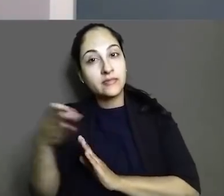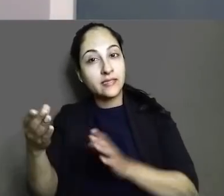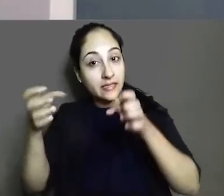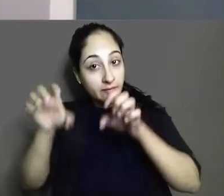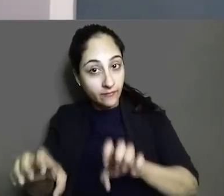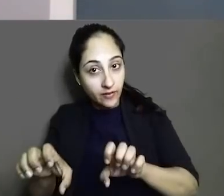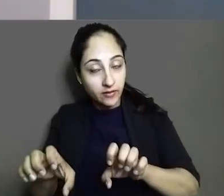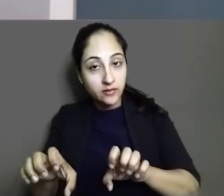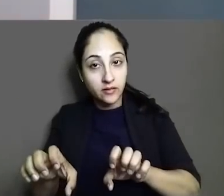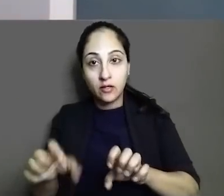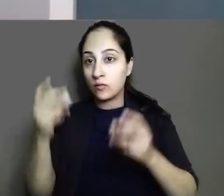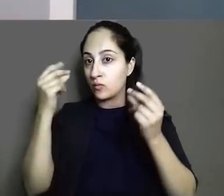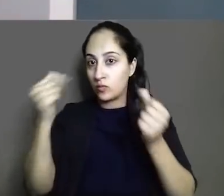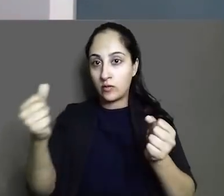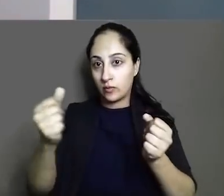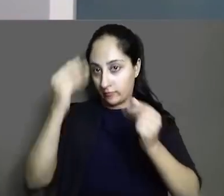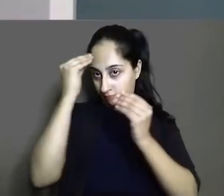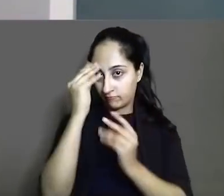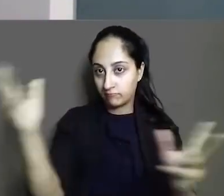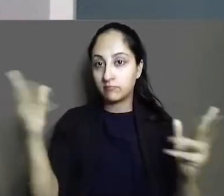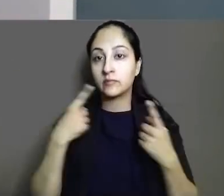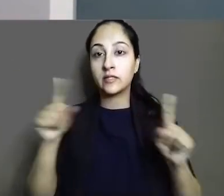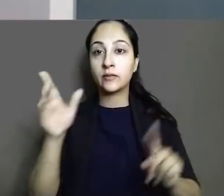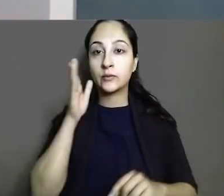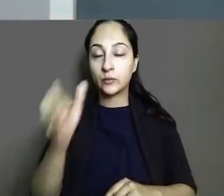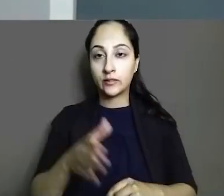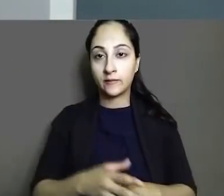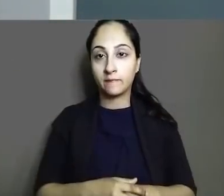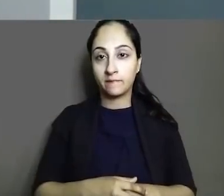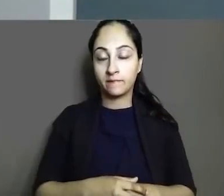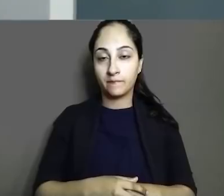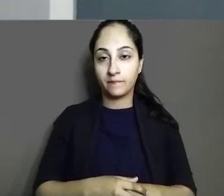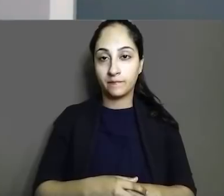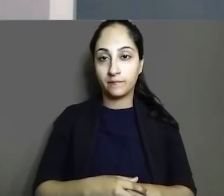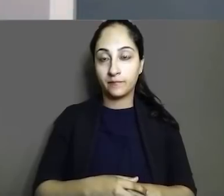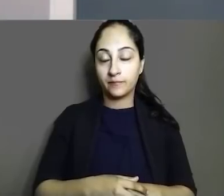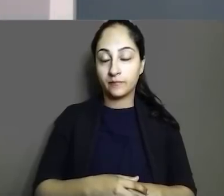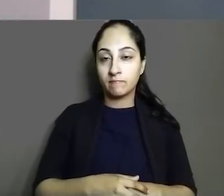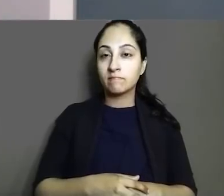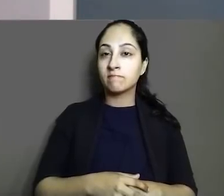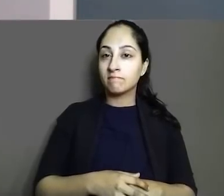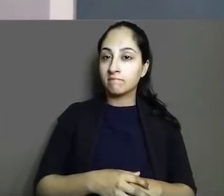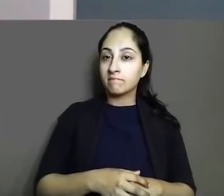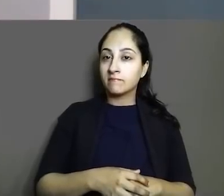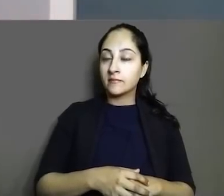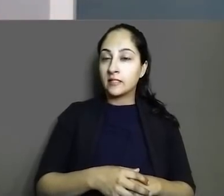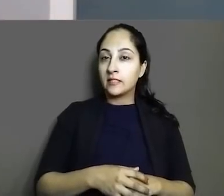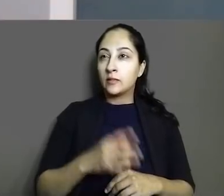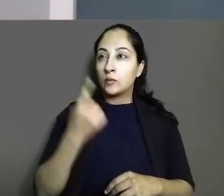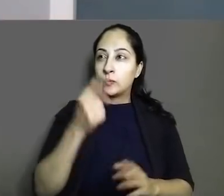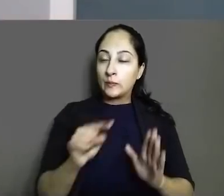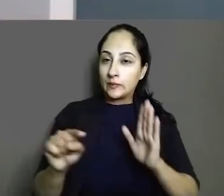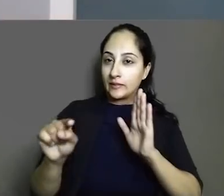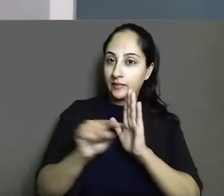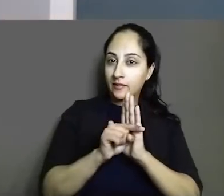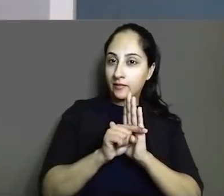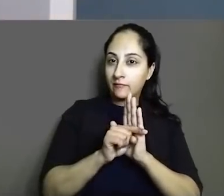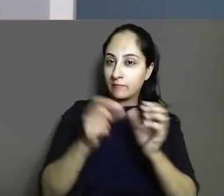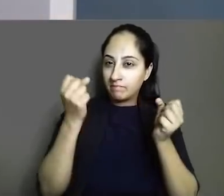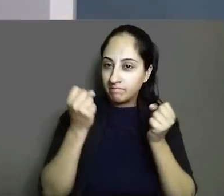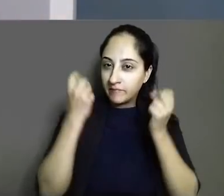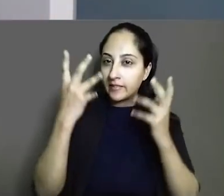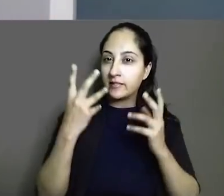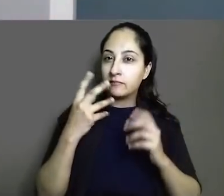reaction that is detected will be investigated by safety experts. And it's the results of these